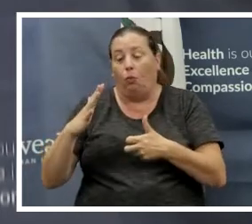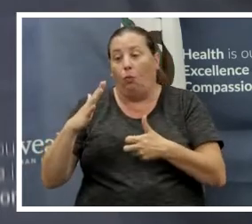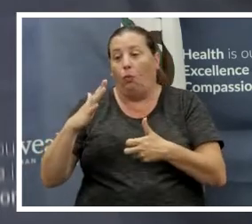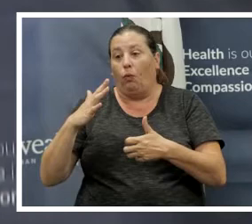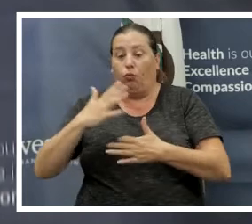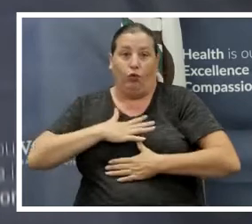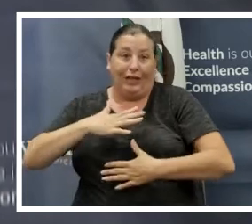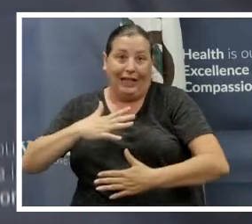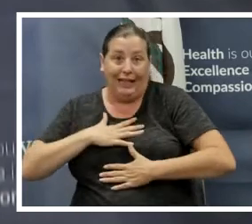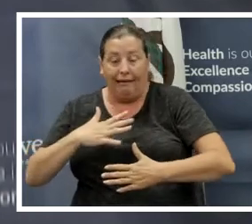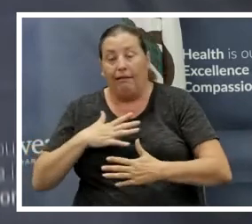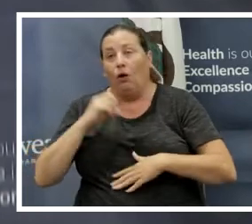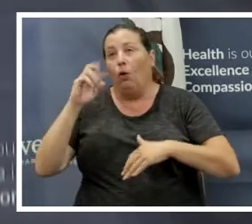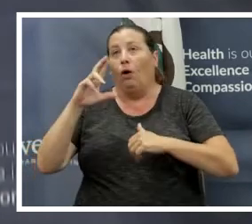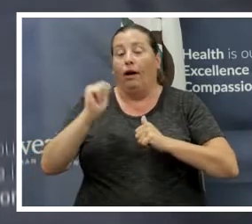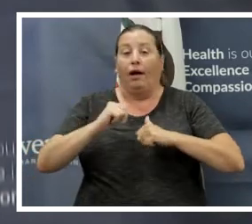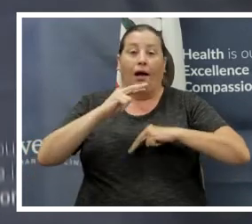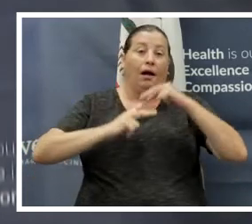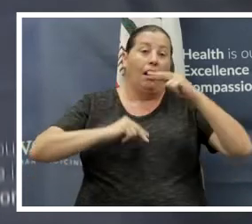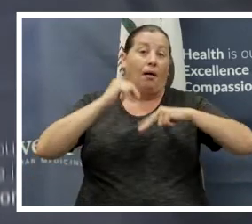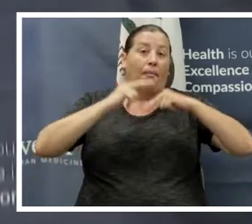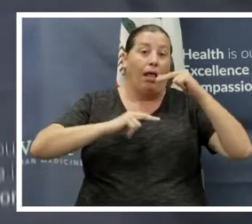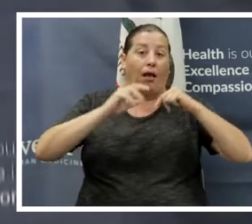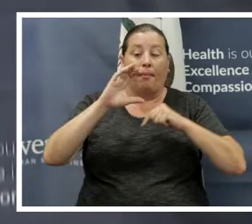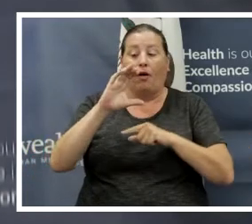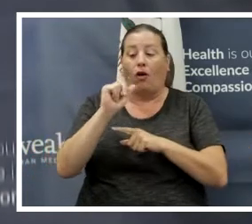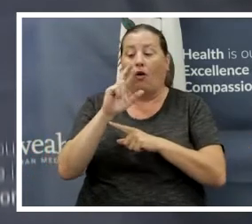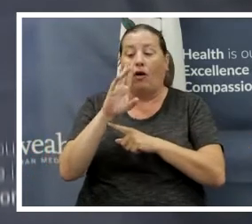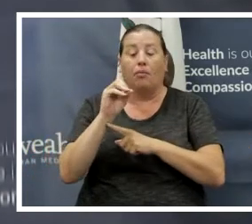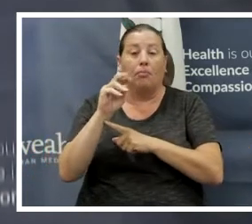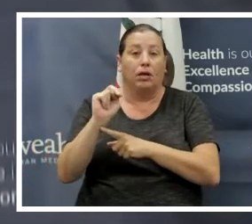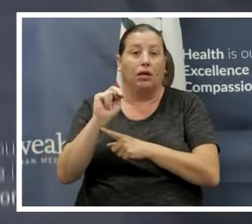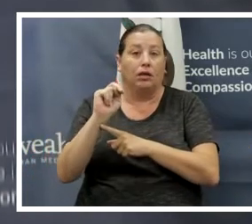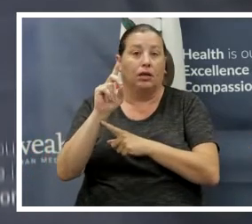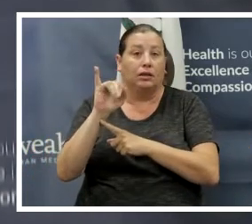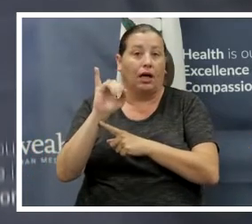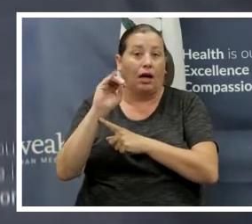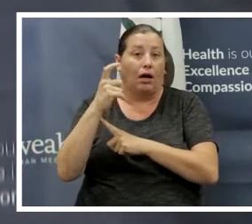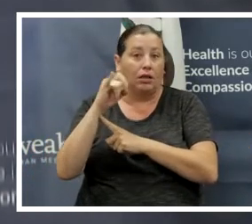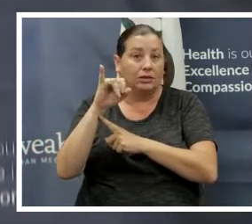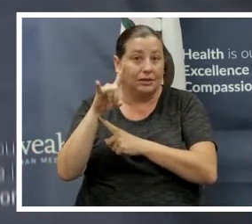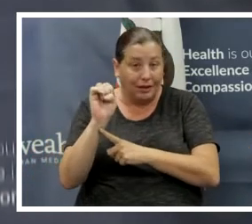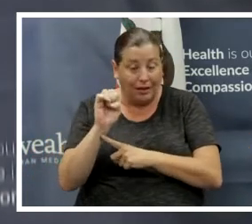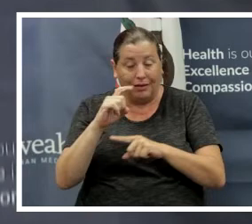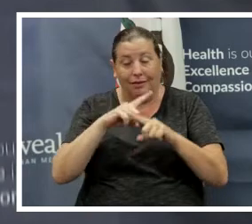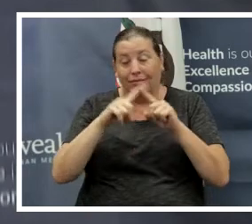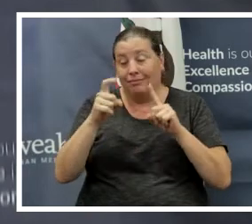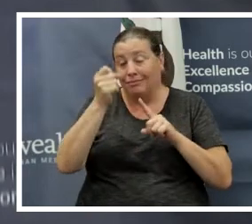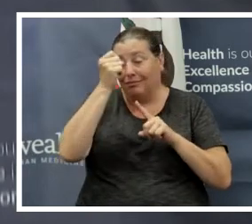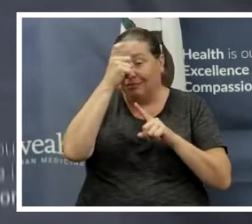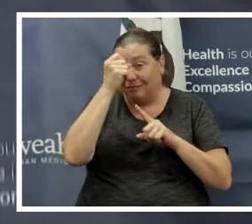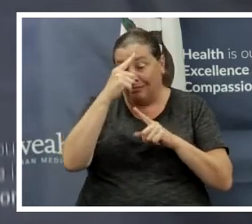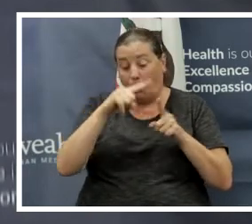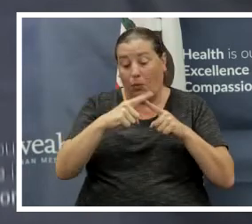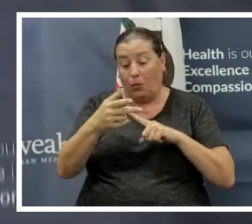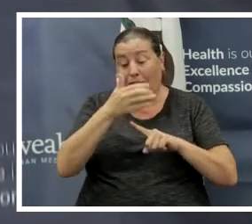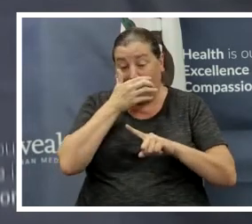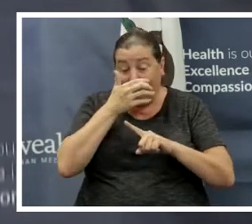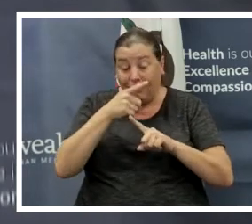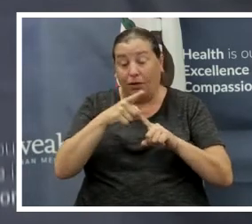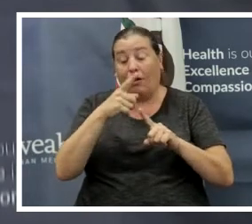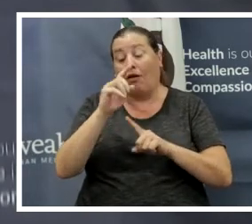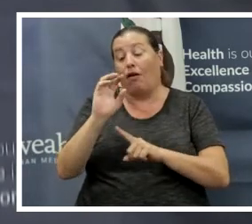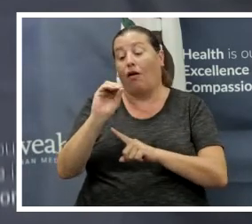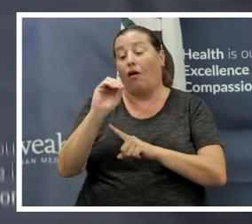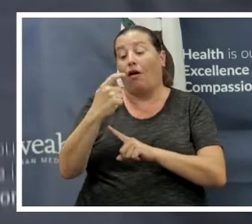buildup. Well, if we use that same 130,000 time multiplication factor, the oxygen molecule is,